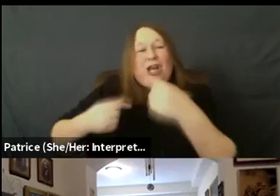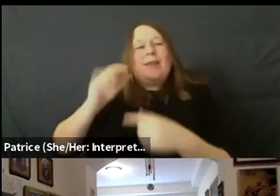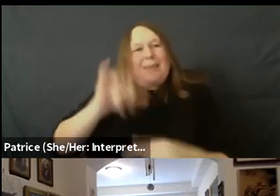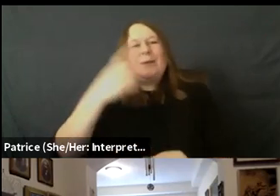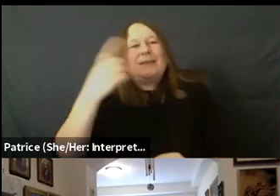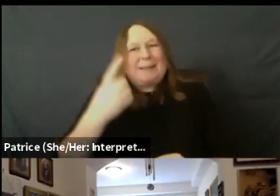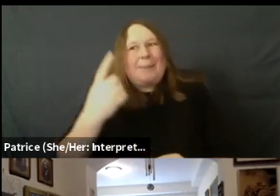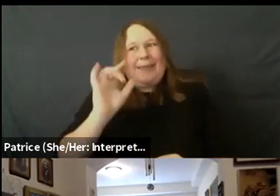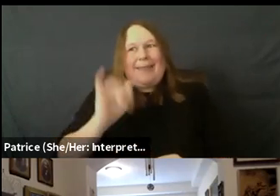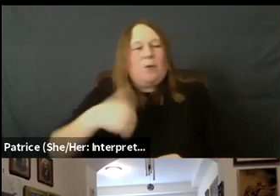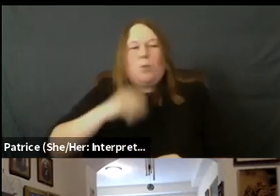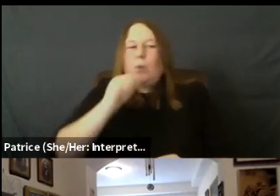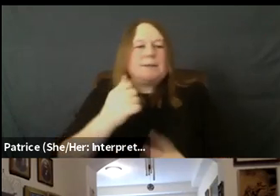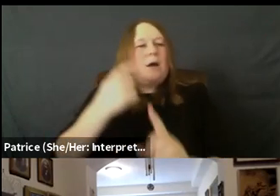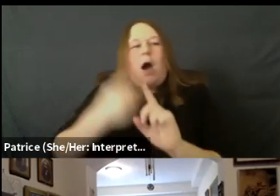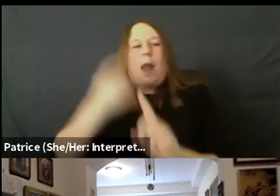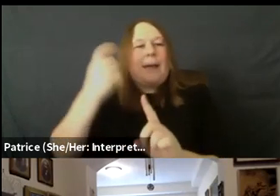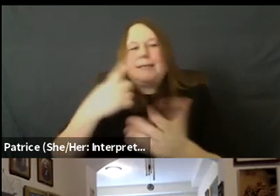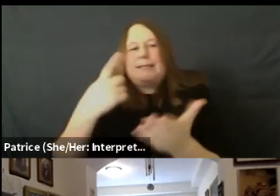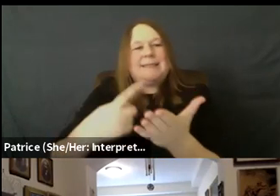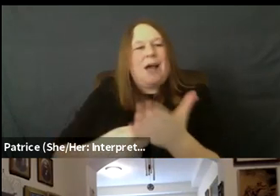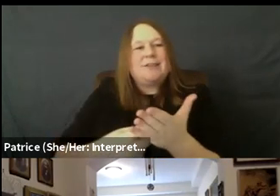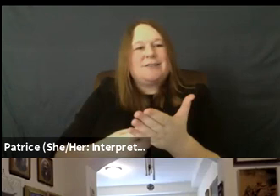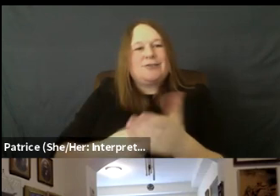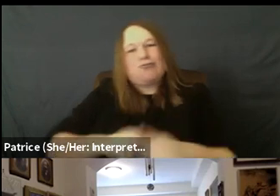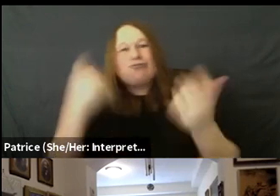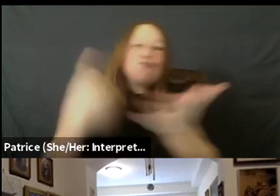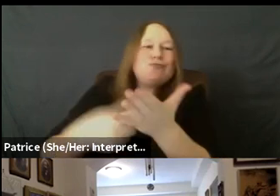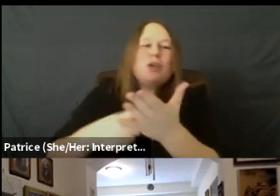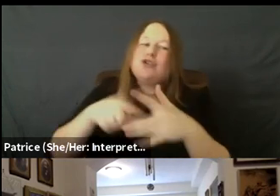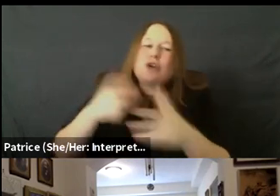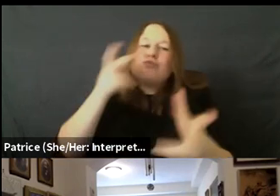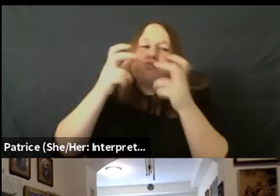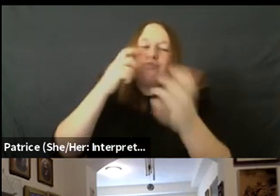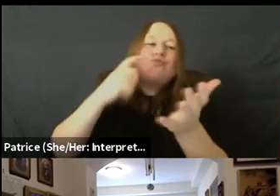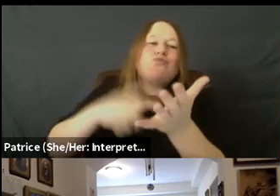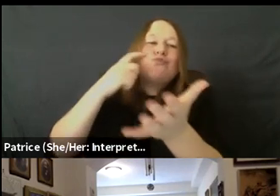something that wasn't automatically discussed. You started hearing issues around